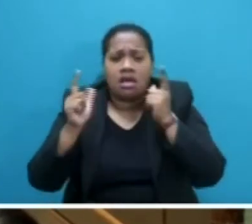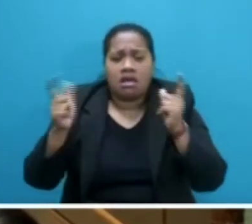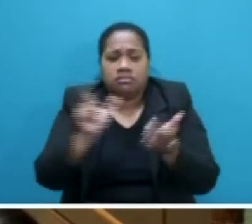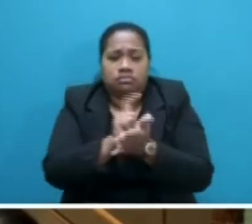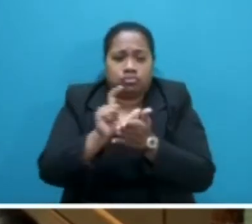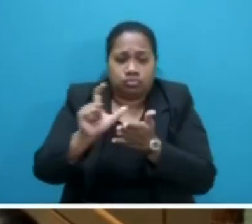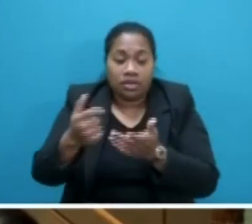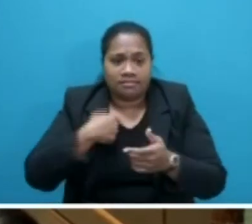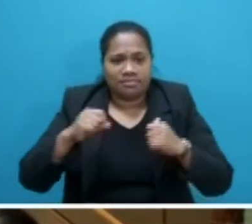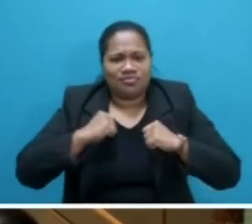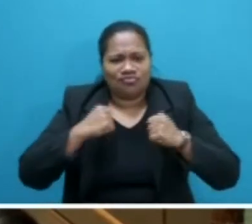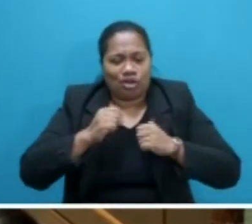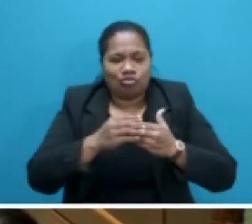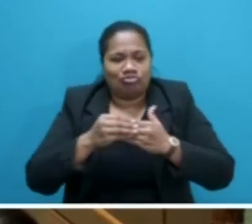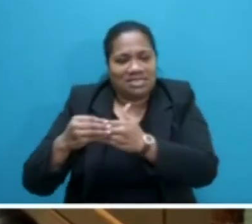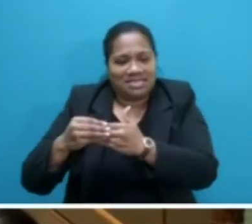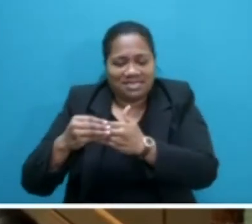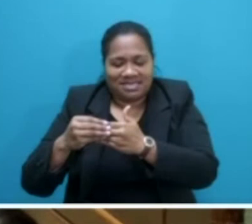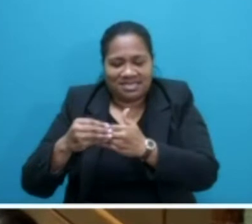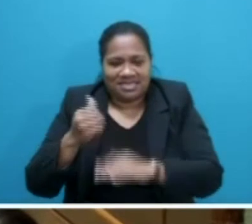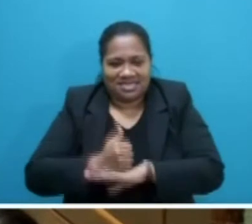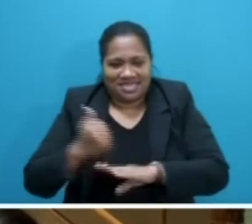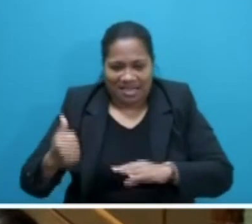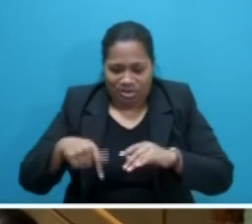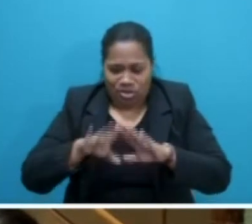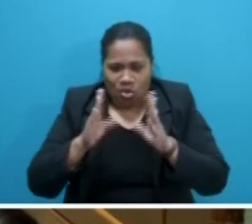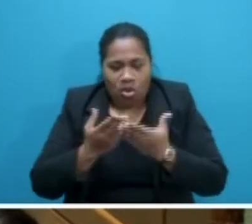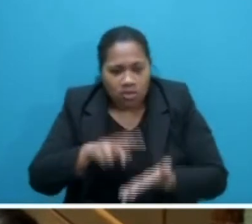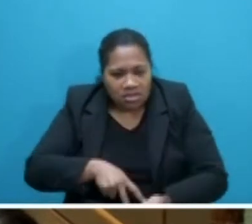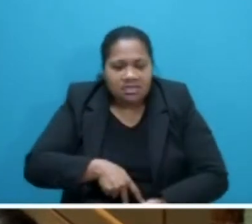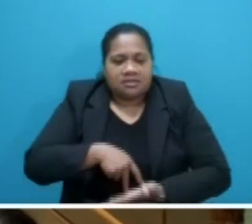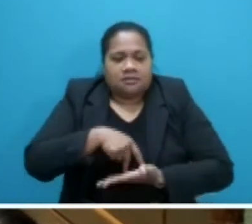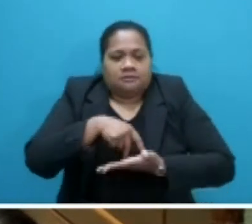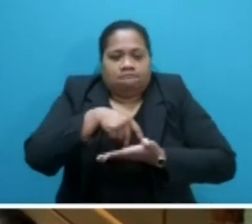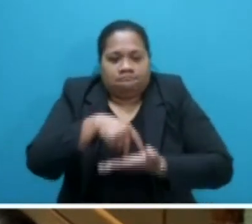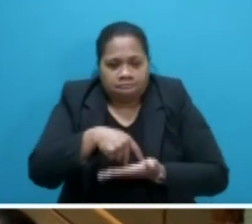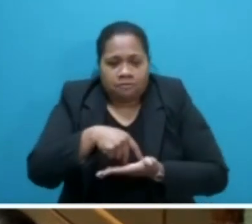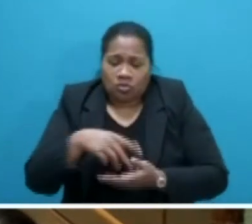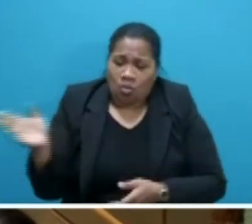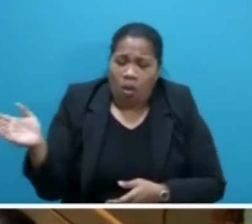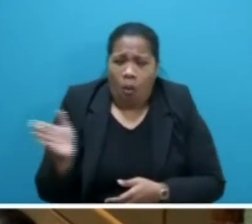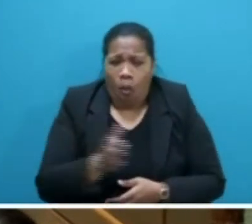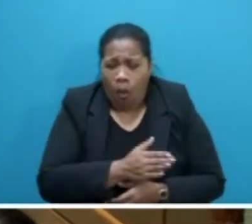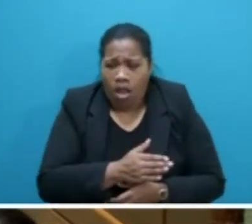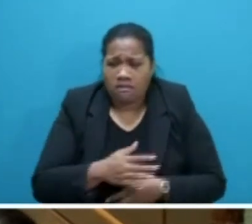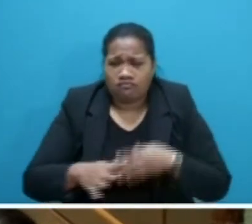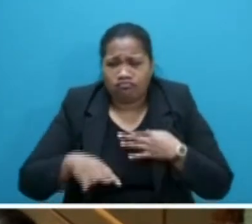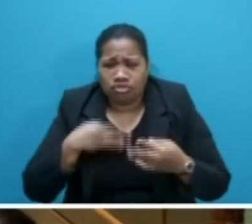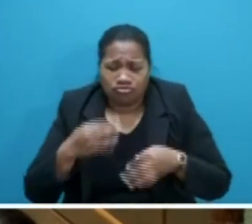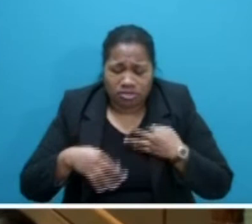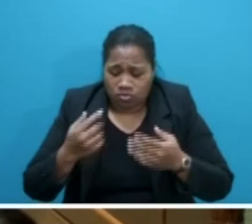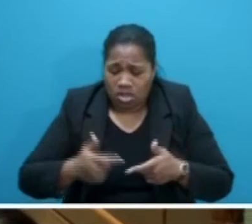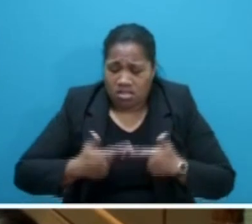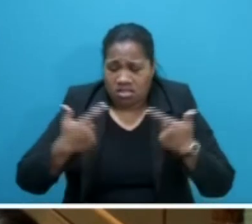lead one of the few governments in the world who stood in solidarity with all those justly frustrated with the inertia of larger economies to